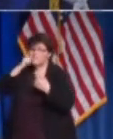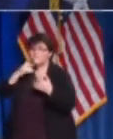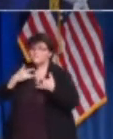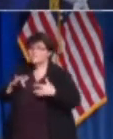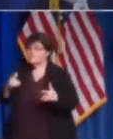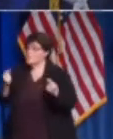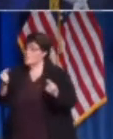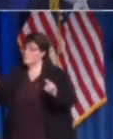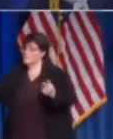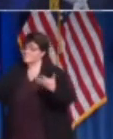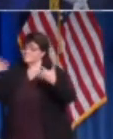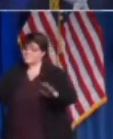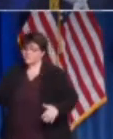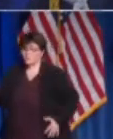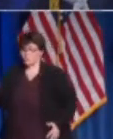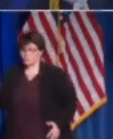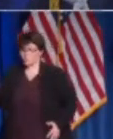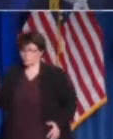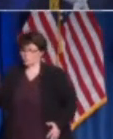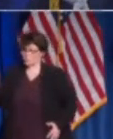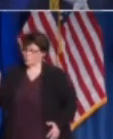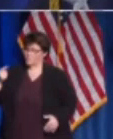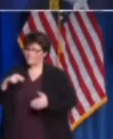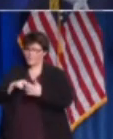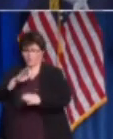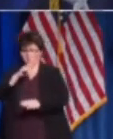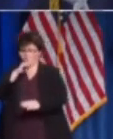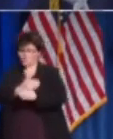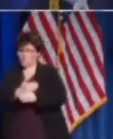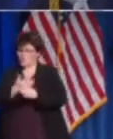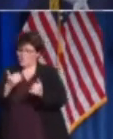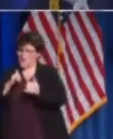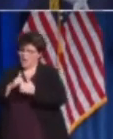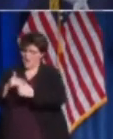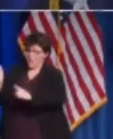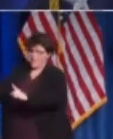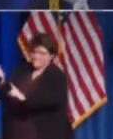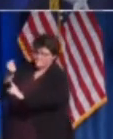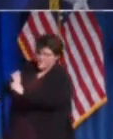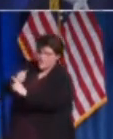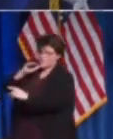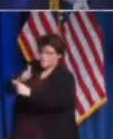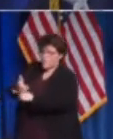to the girls? How would this impact the girls? It just reminds me that